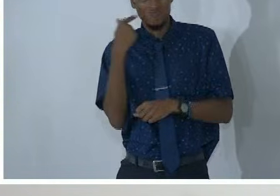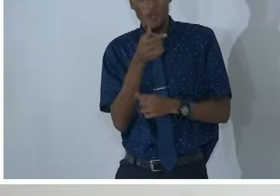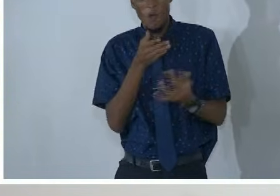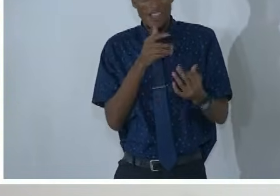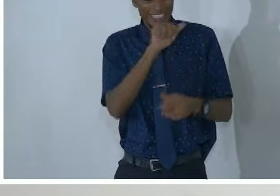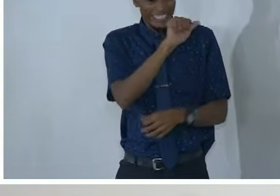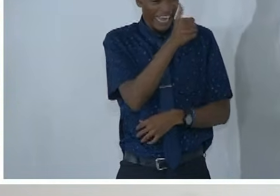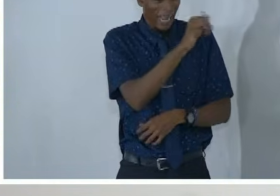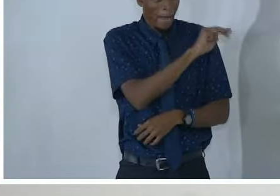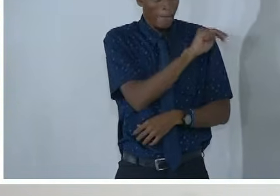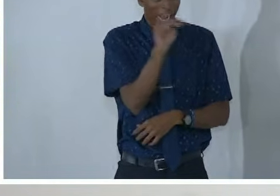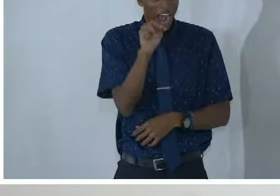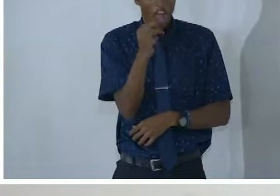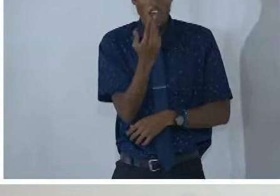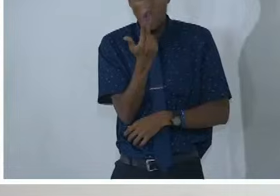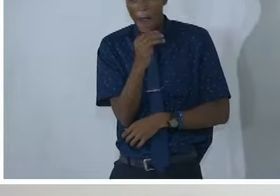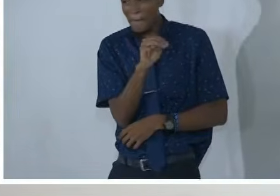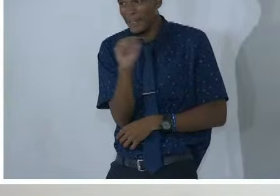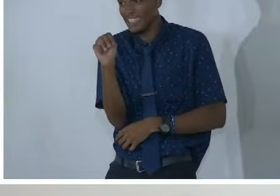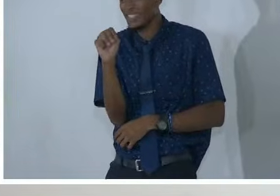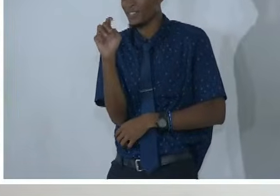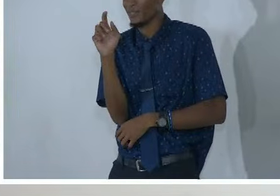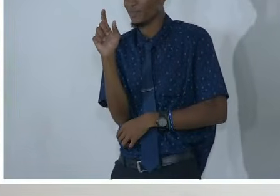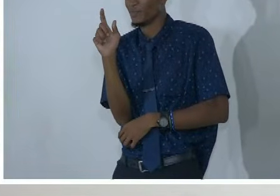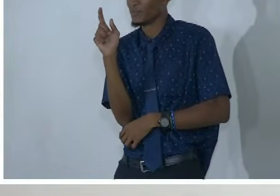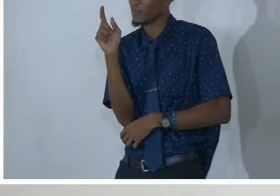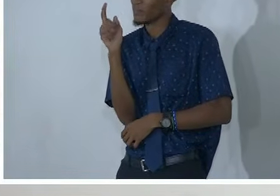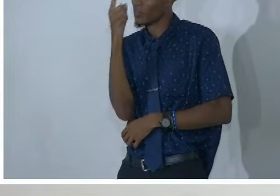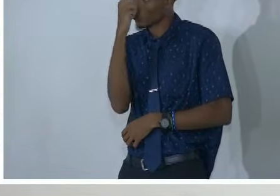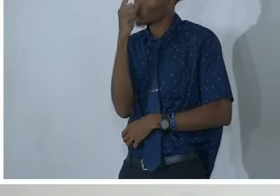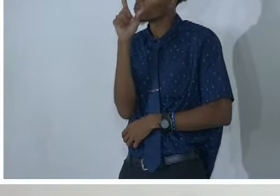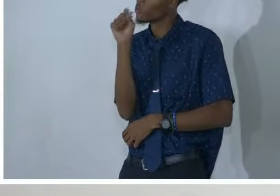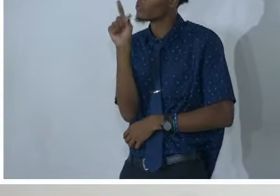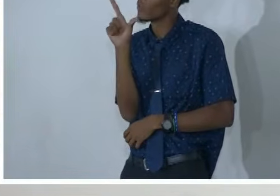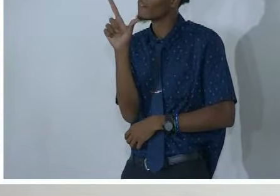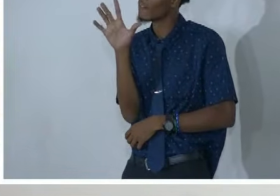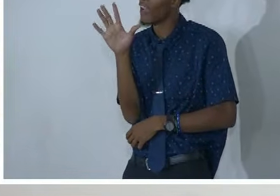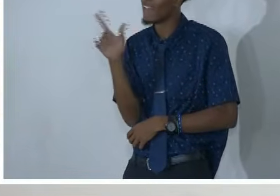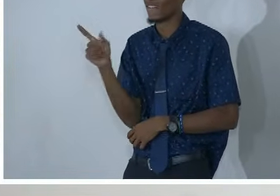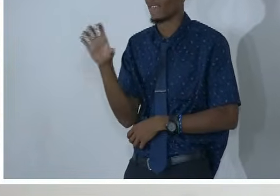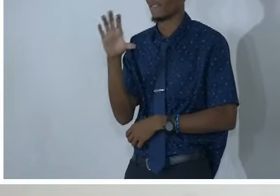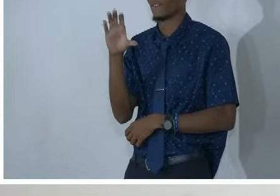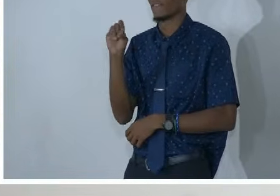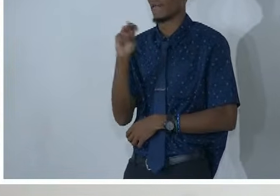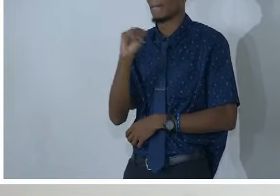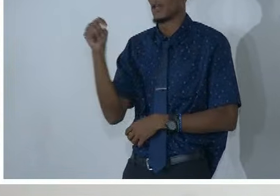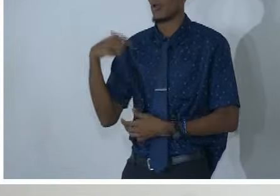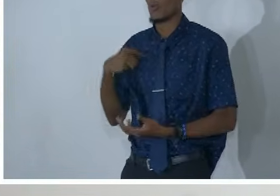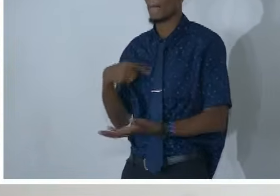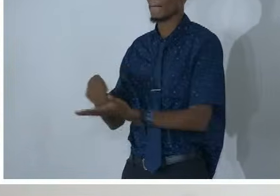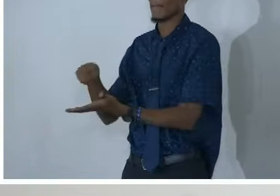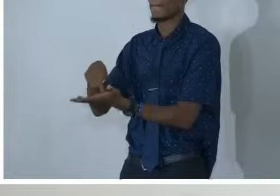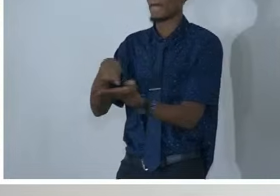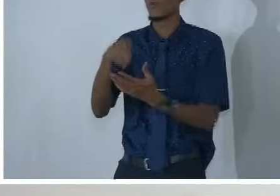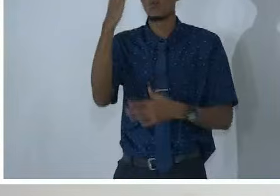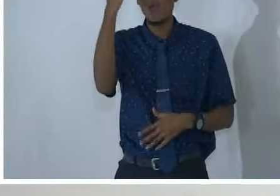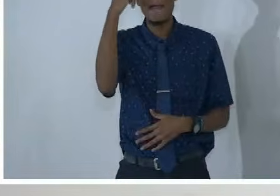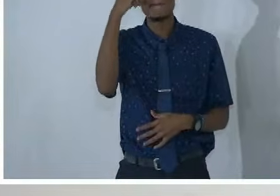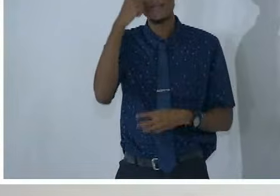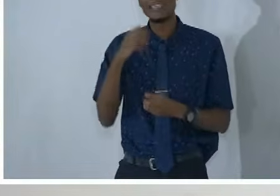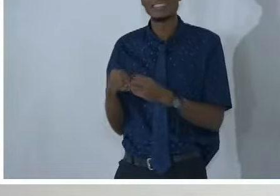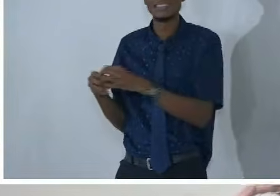million, 13 million, and 2025, 50 million we paid out because mediation,